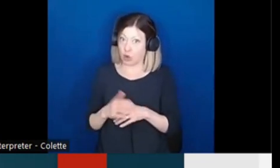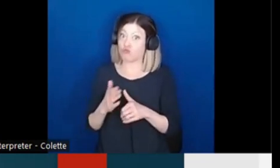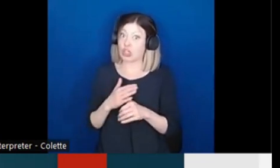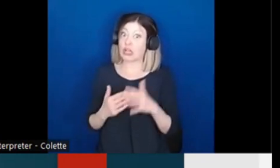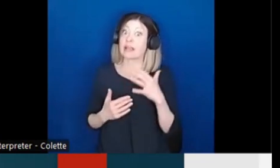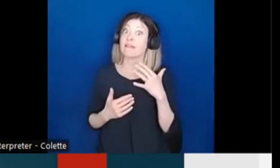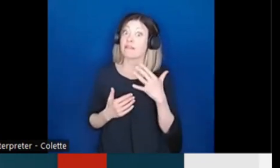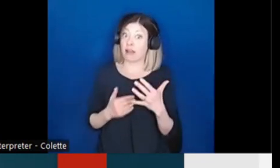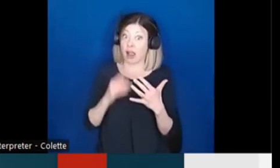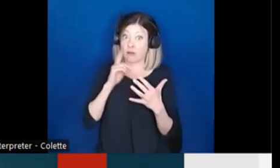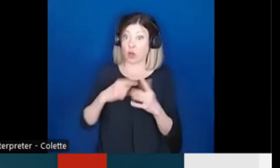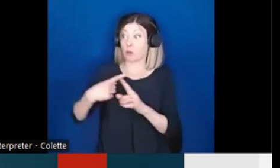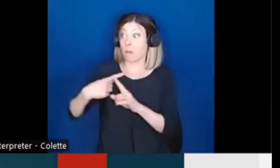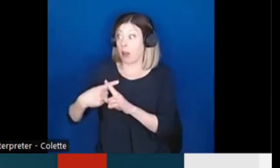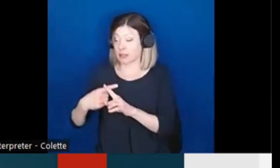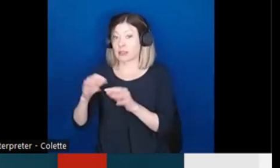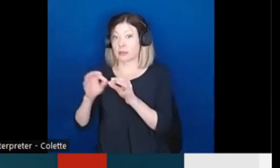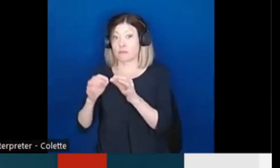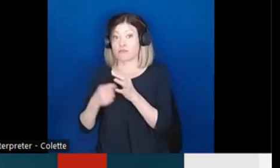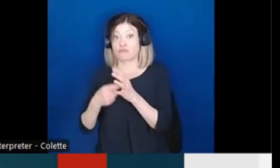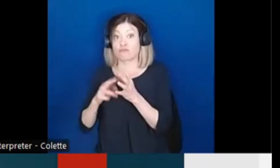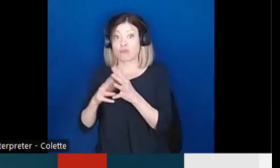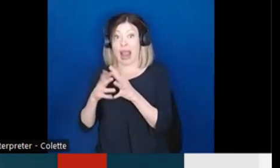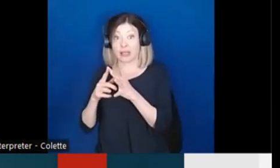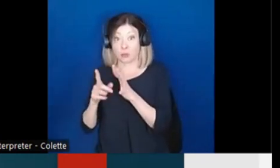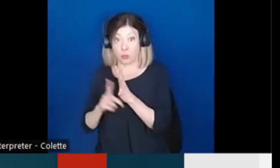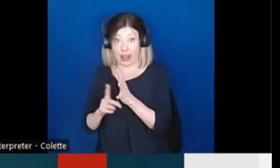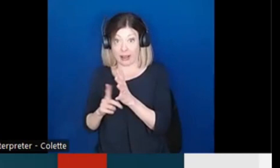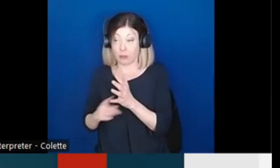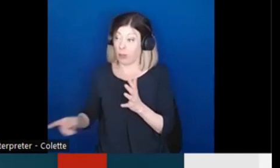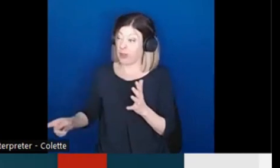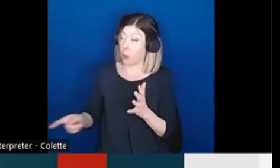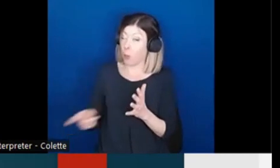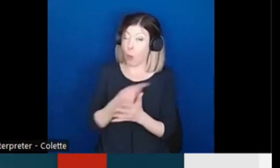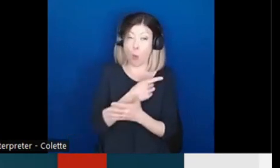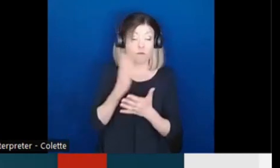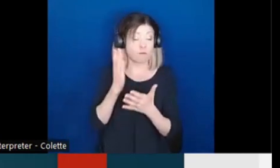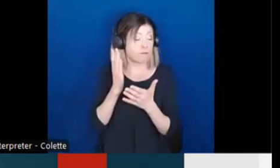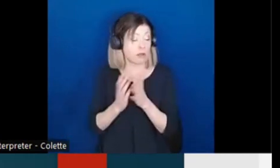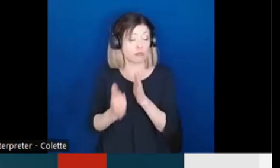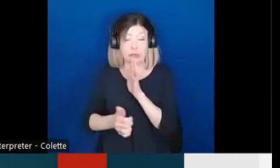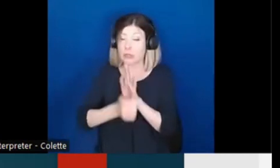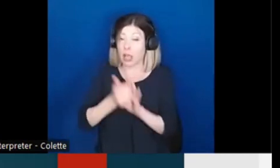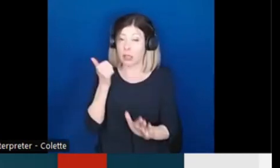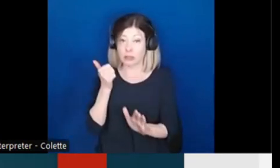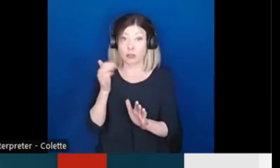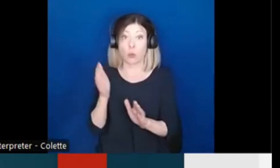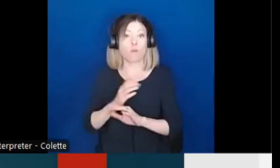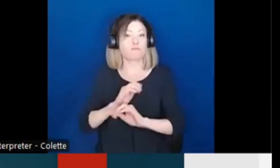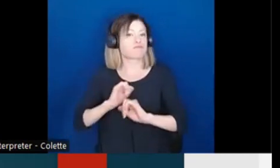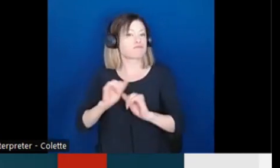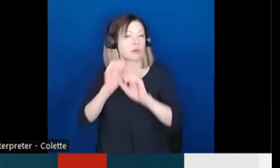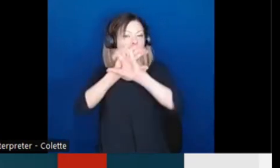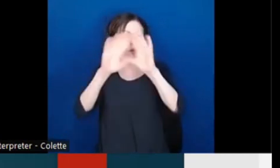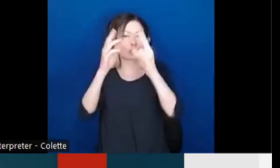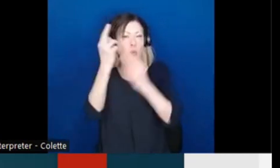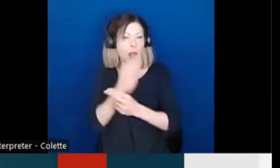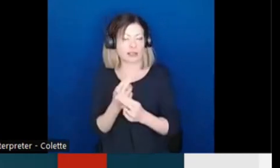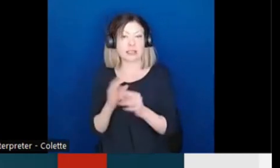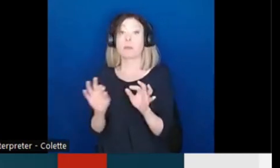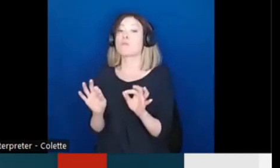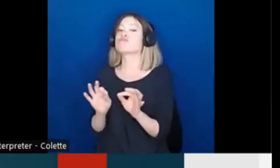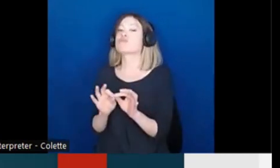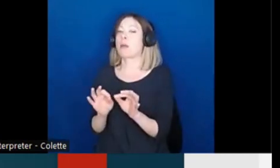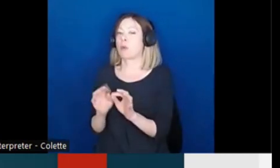all talented in so many ways. They were all talented visual artists. But Branwell, being the only boy, got a chance to try